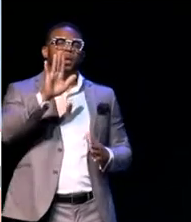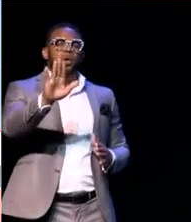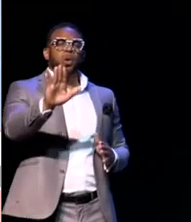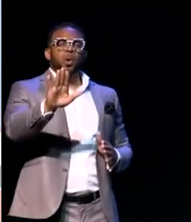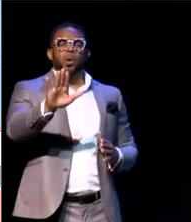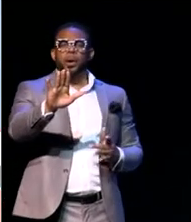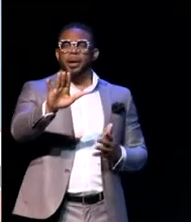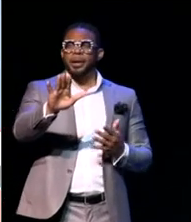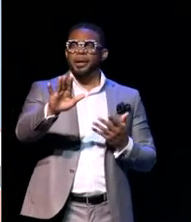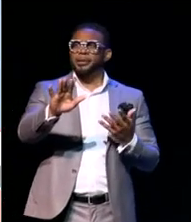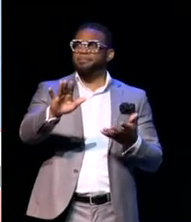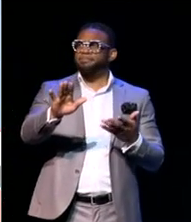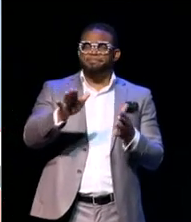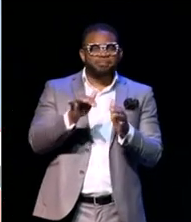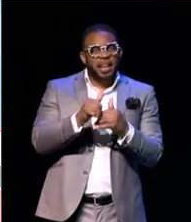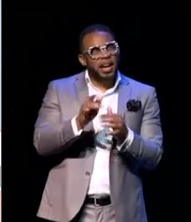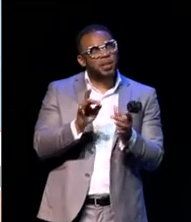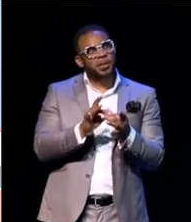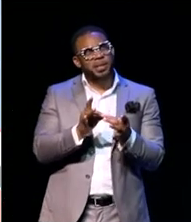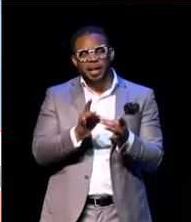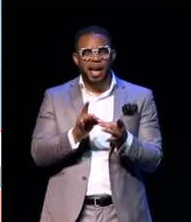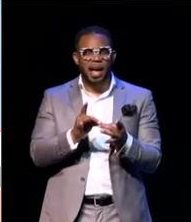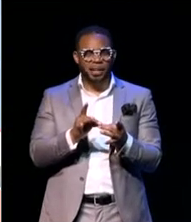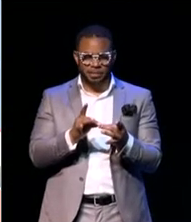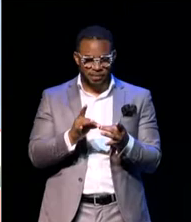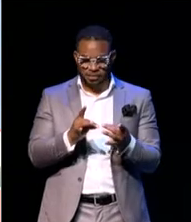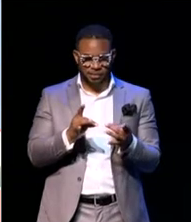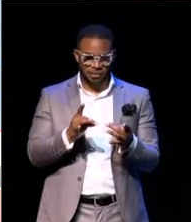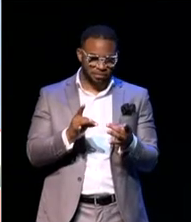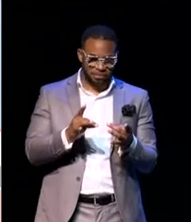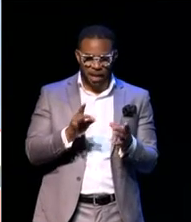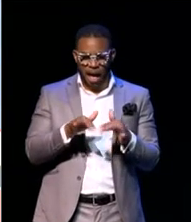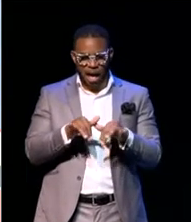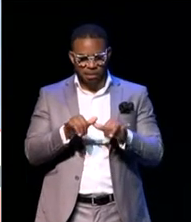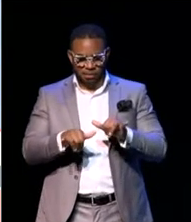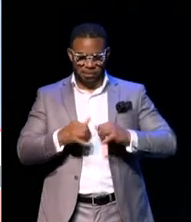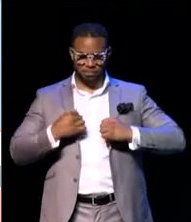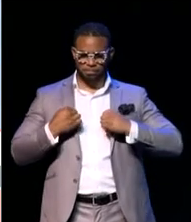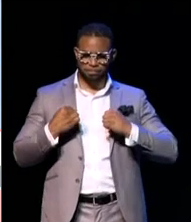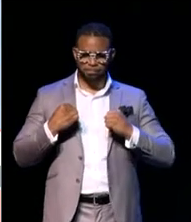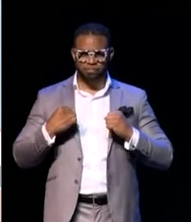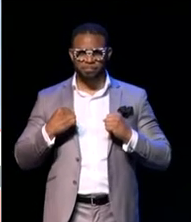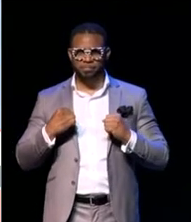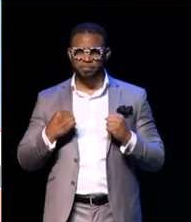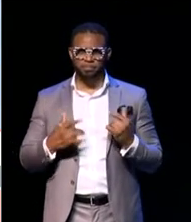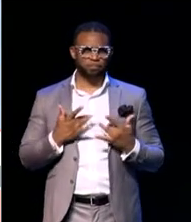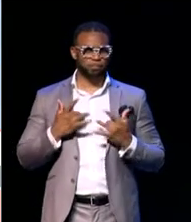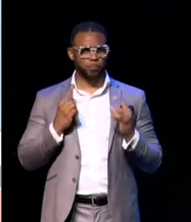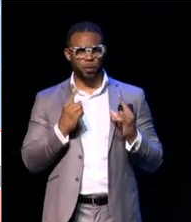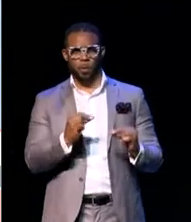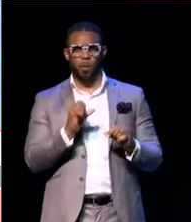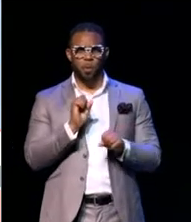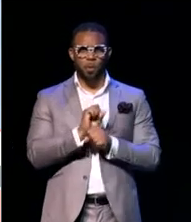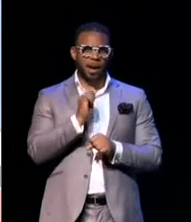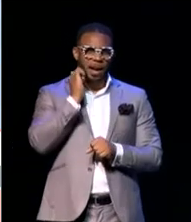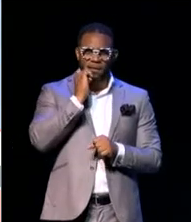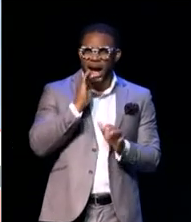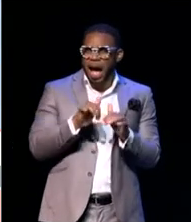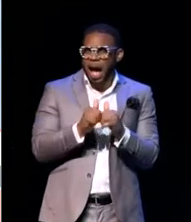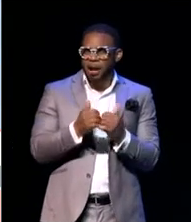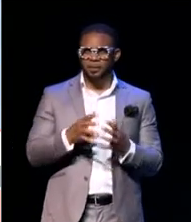your, how do you stay so fit and vibrant and going to work every single